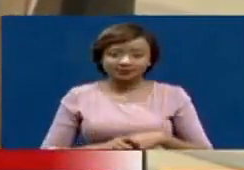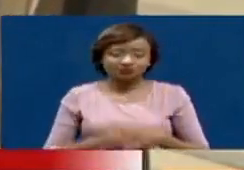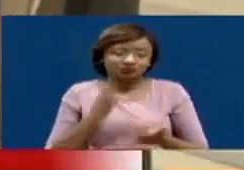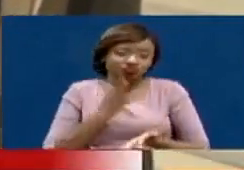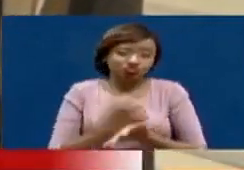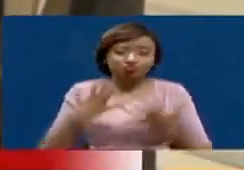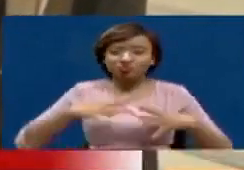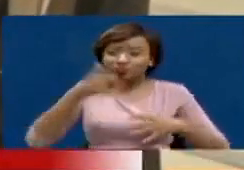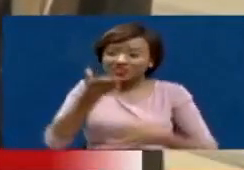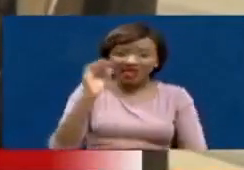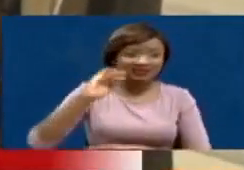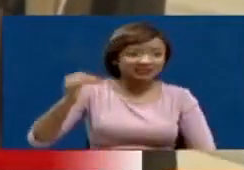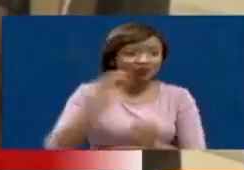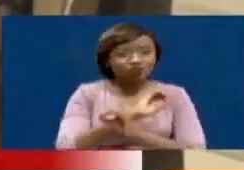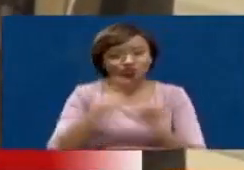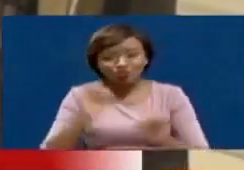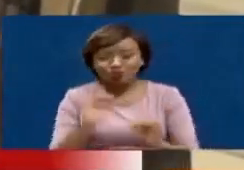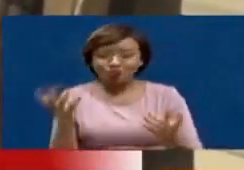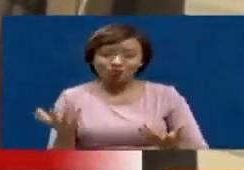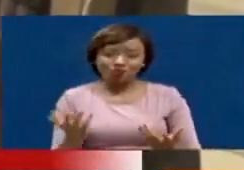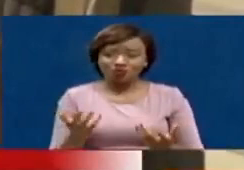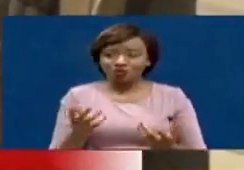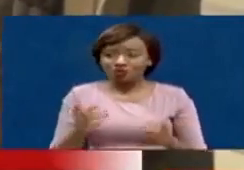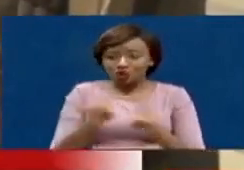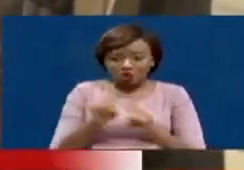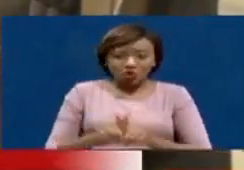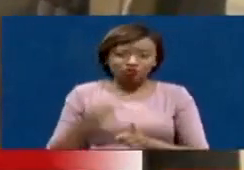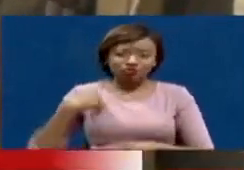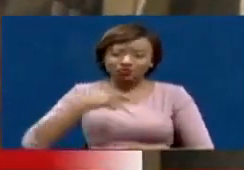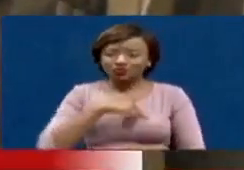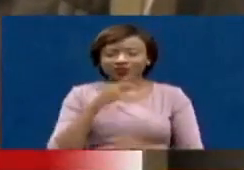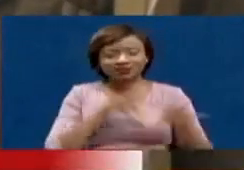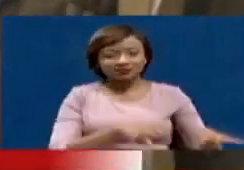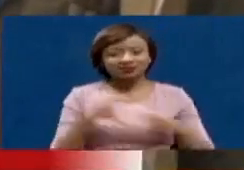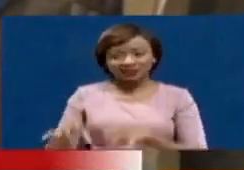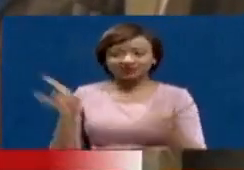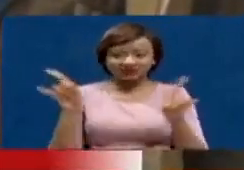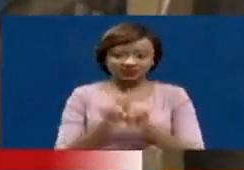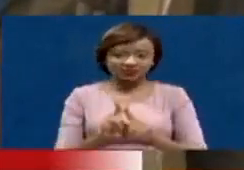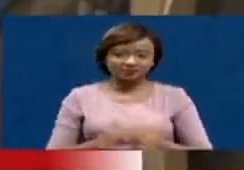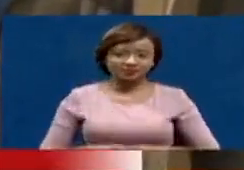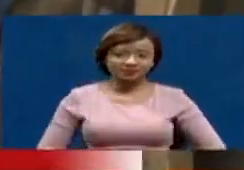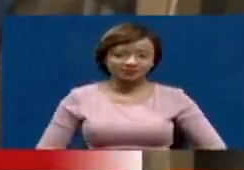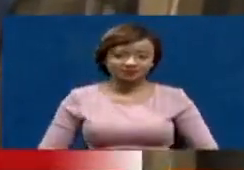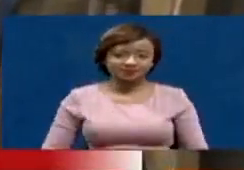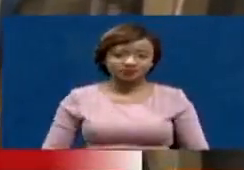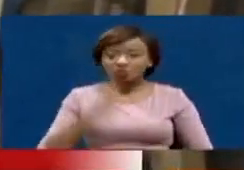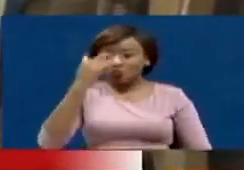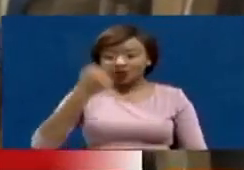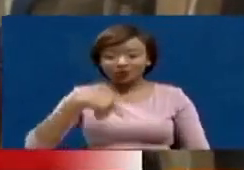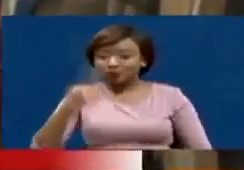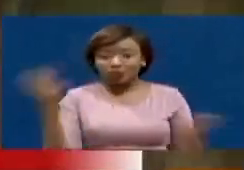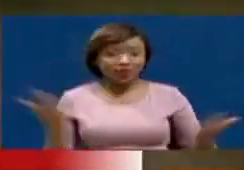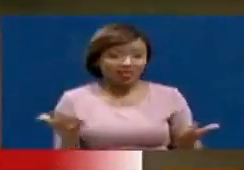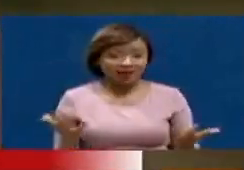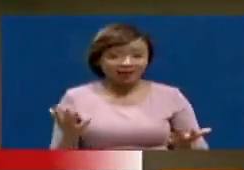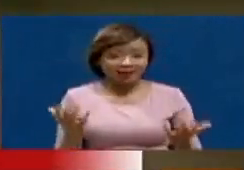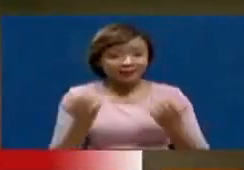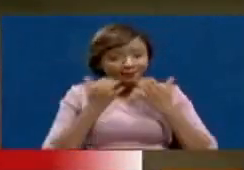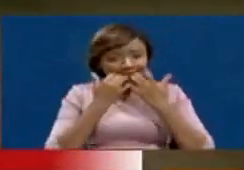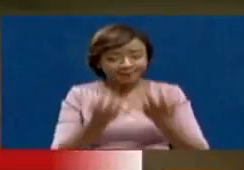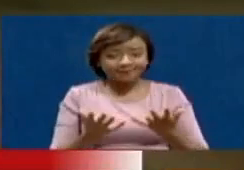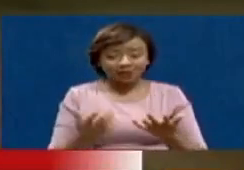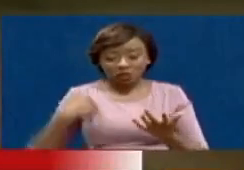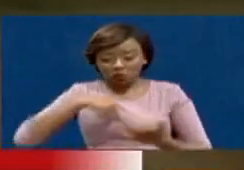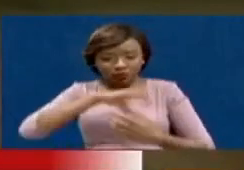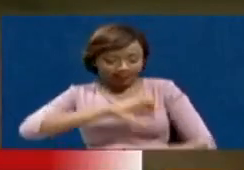watu tao dunia tunakulanga. Na unakuta pia sisi tunaumia kivi yetu. Jatuna pali ya kuenda. We are